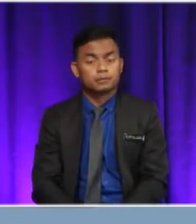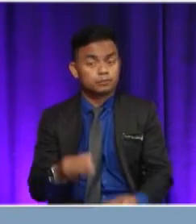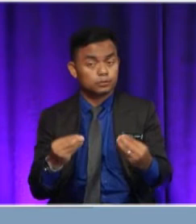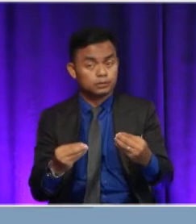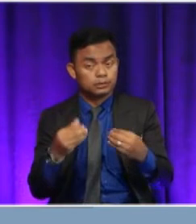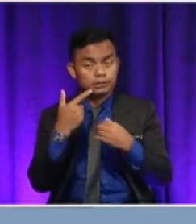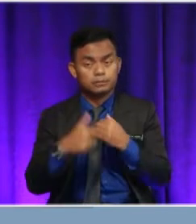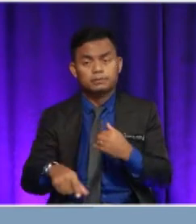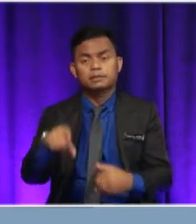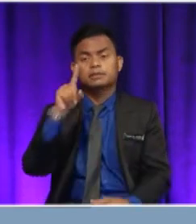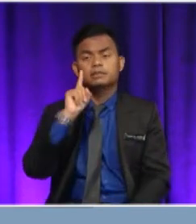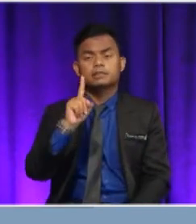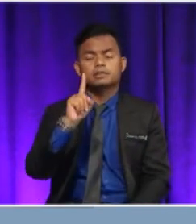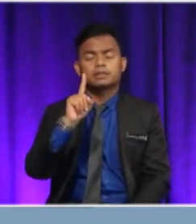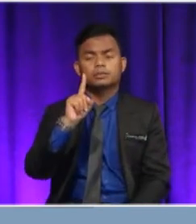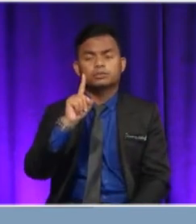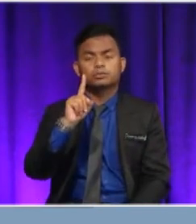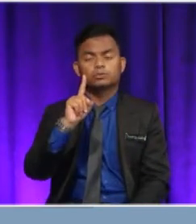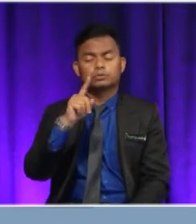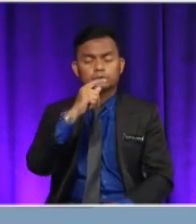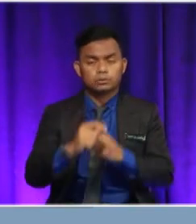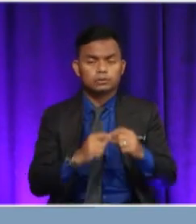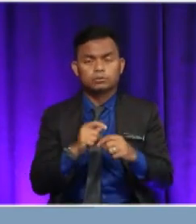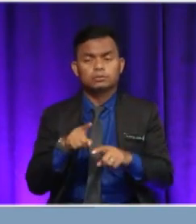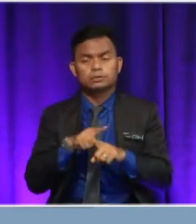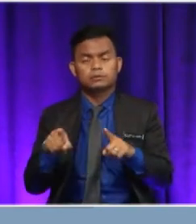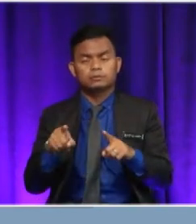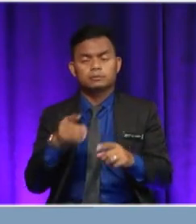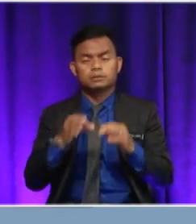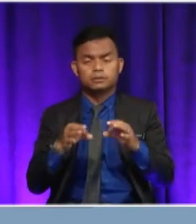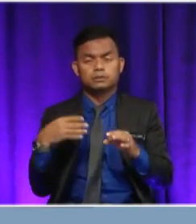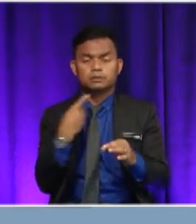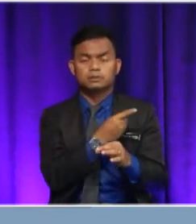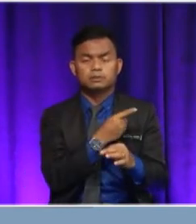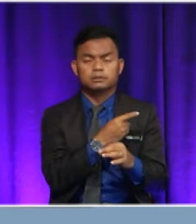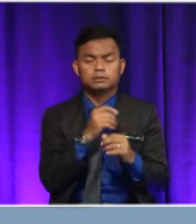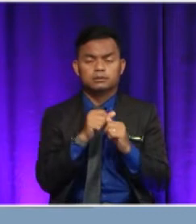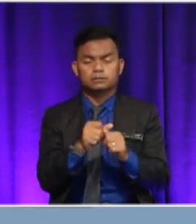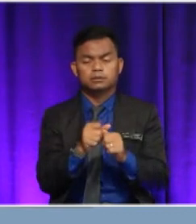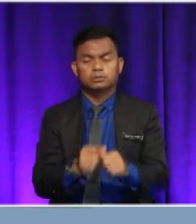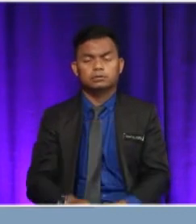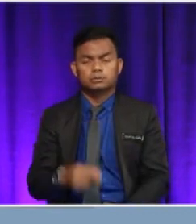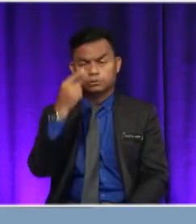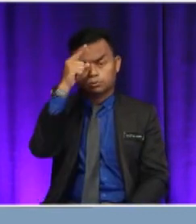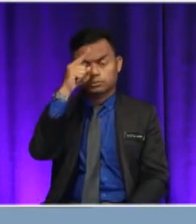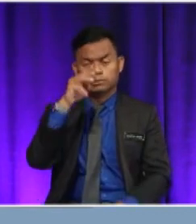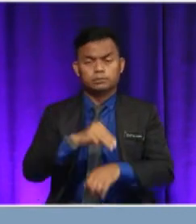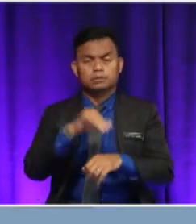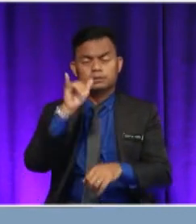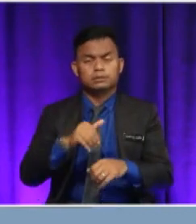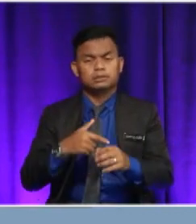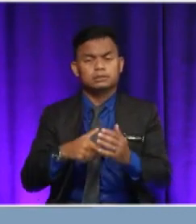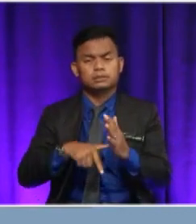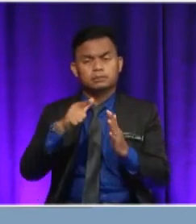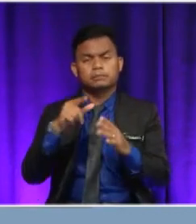but it's dragged to 860 days, which is true. It took him longer than he expected.